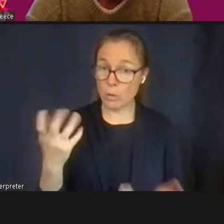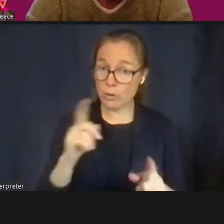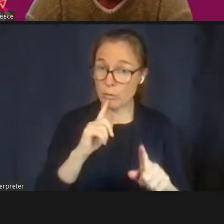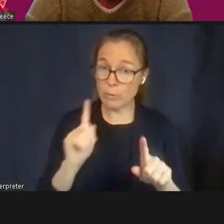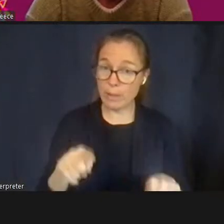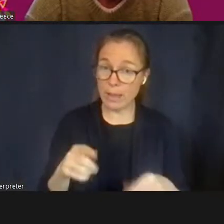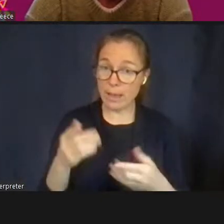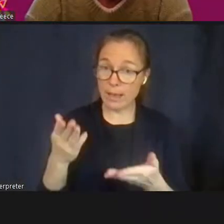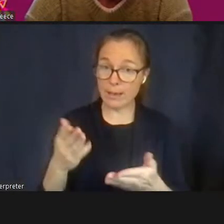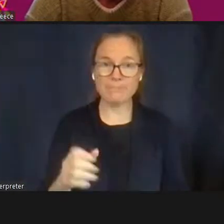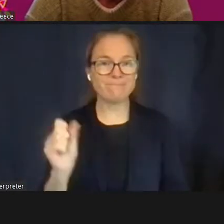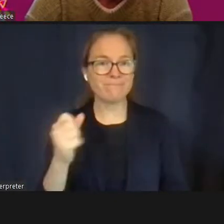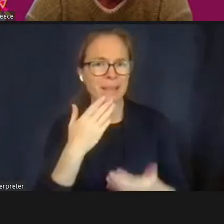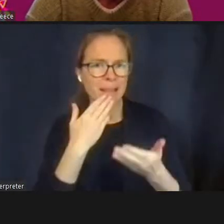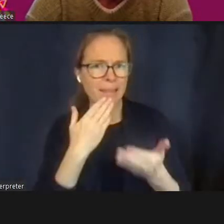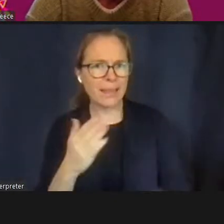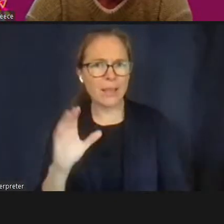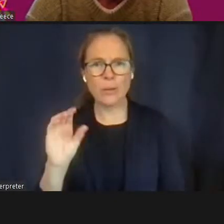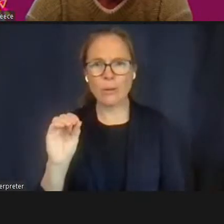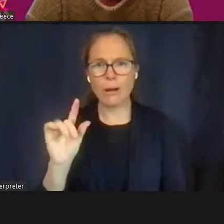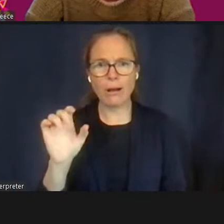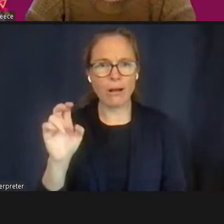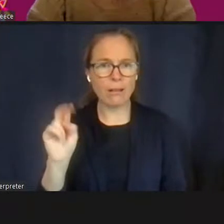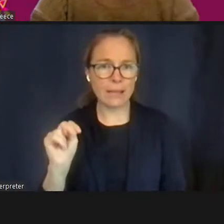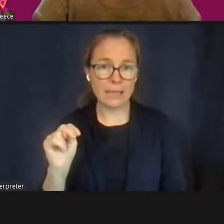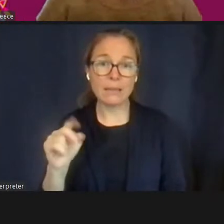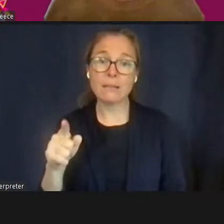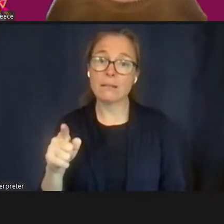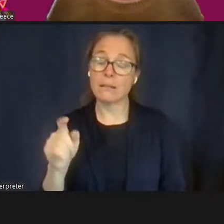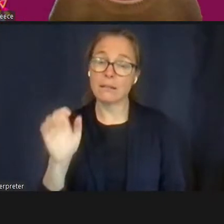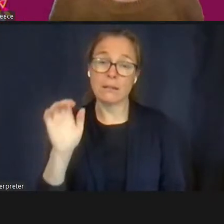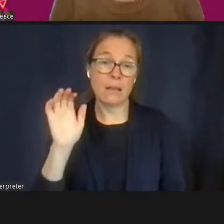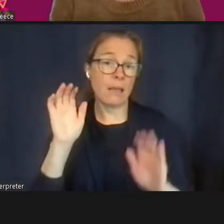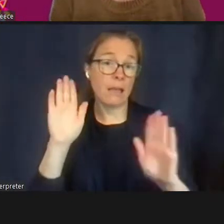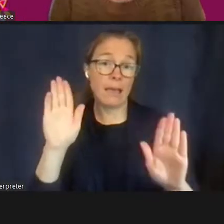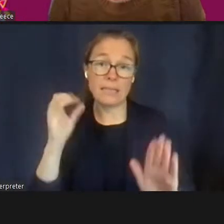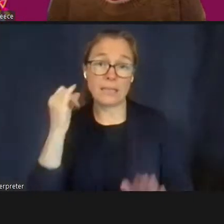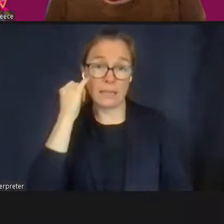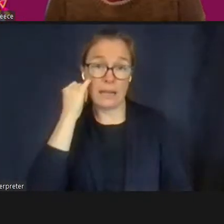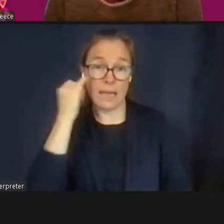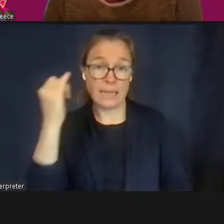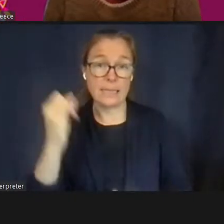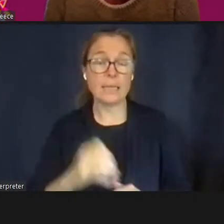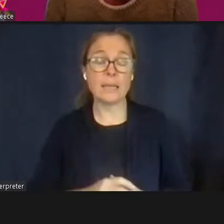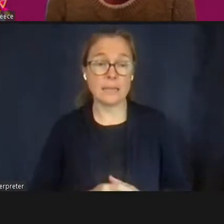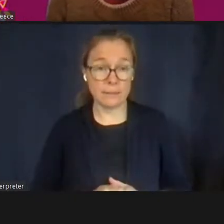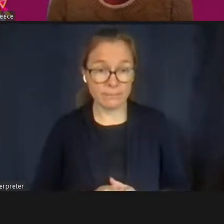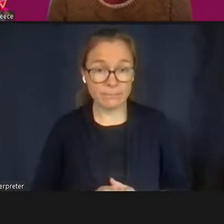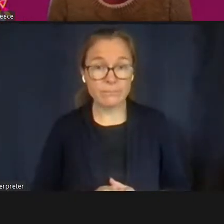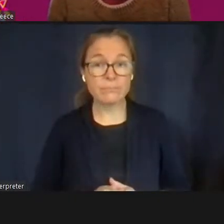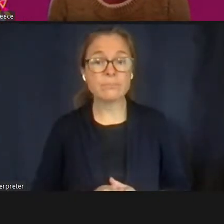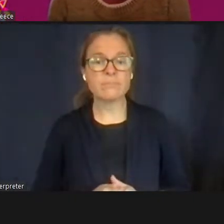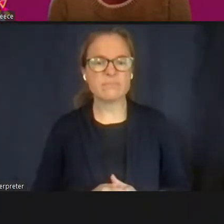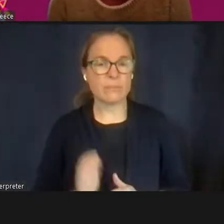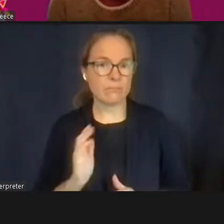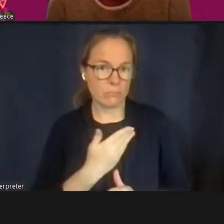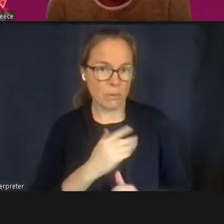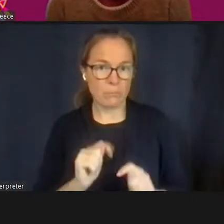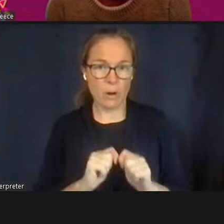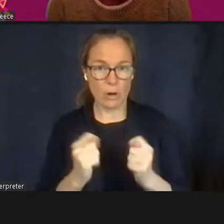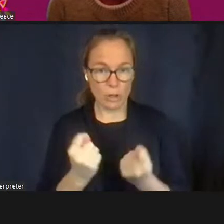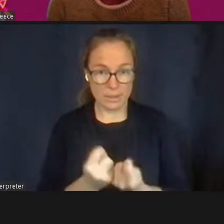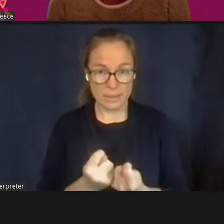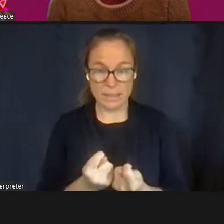respond? Thank you, Colleen. That is really an excellent idea. One thing that our team has already